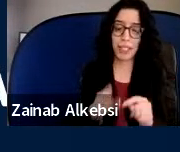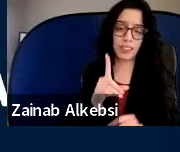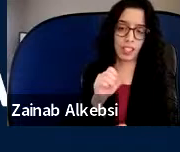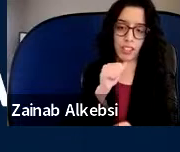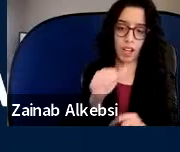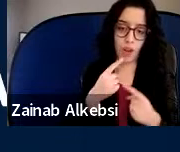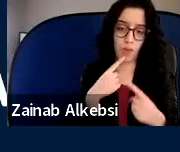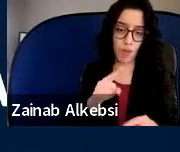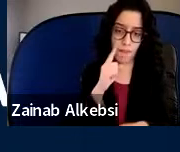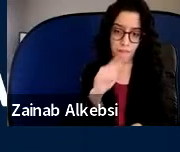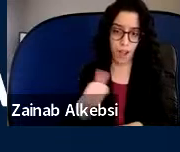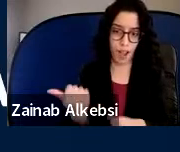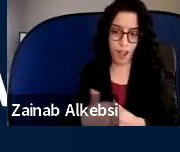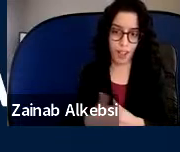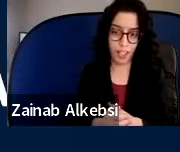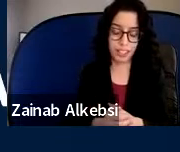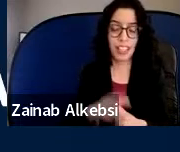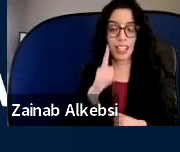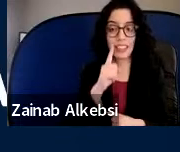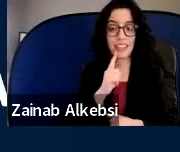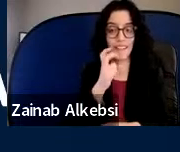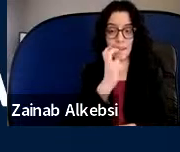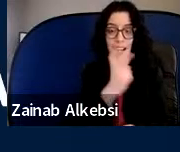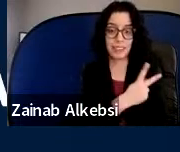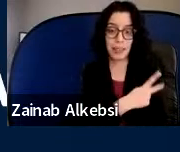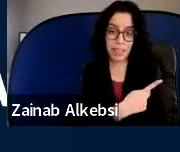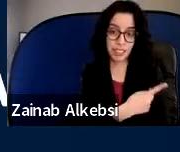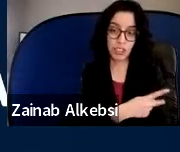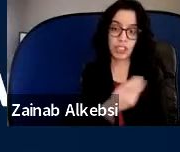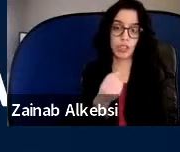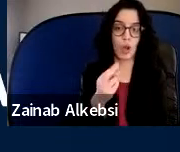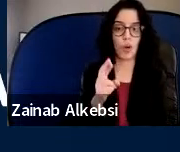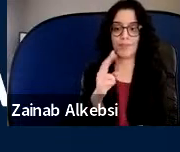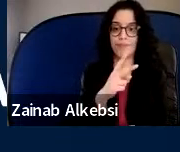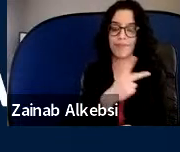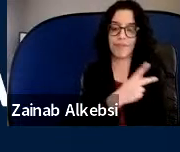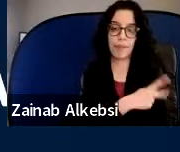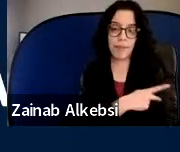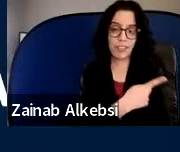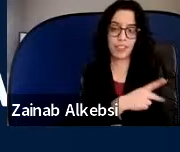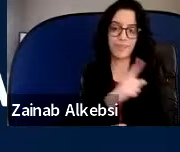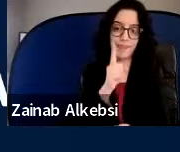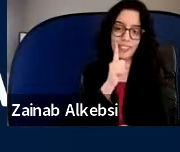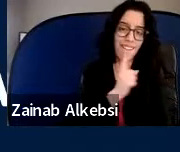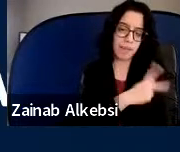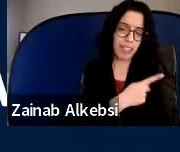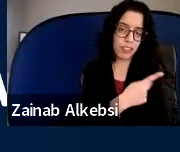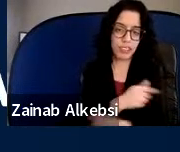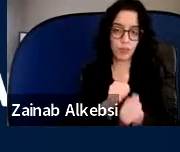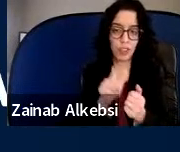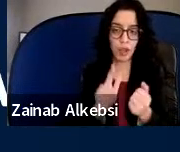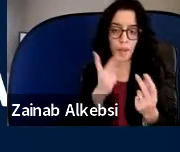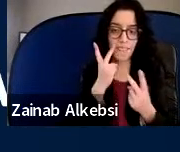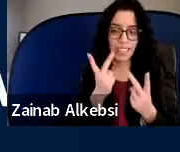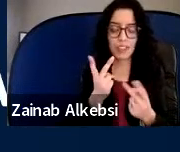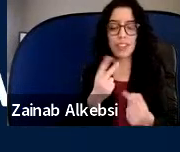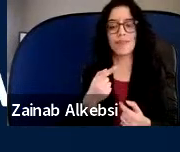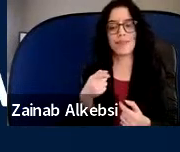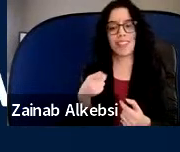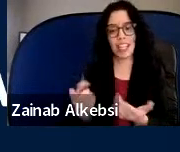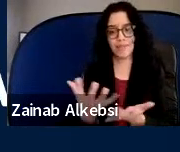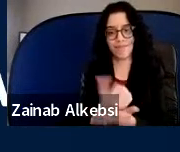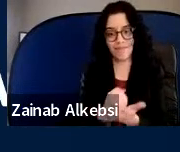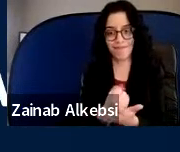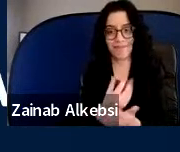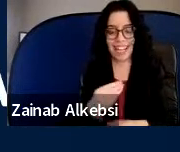one-size-fits-all proposition. And it may work for some people, but not for others. So it can't be the default practice.